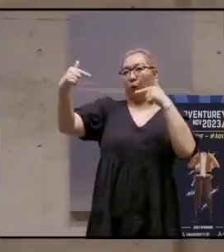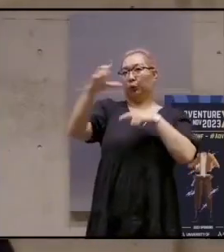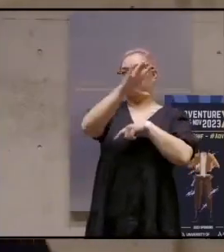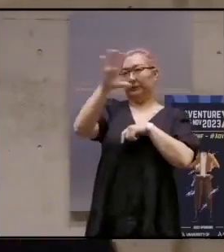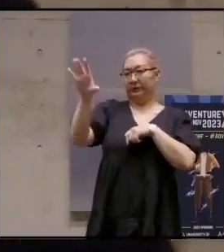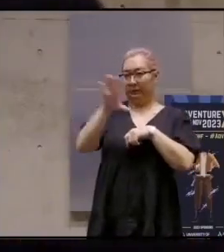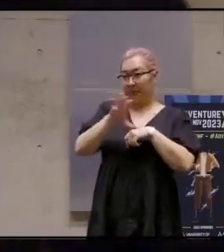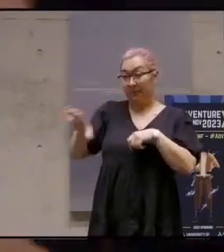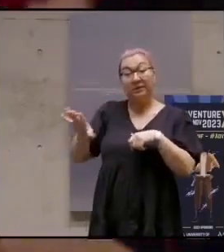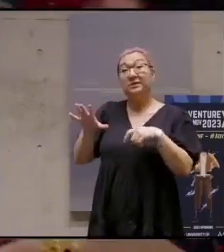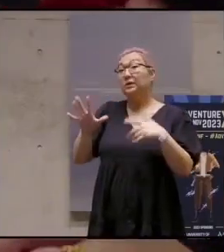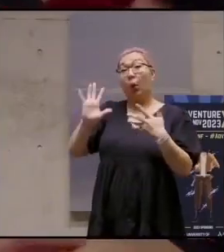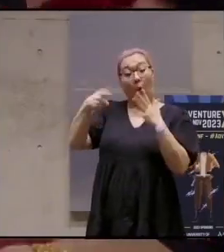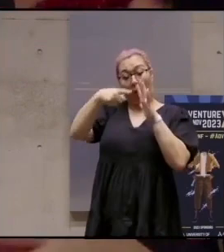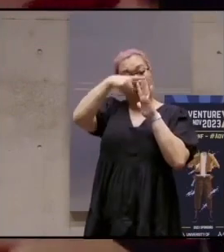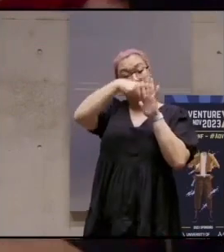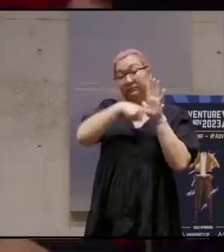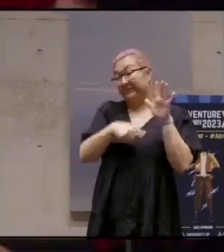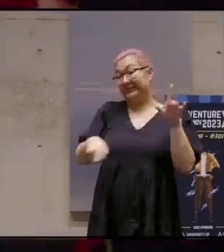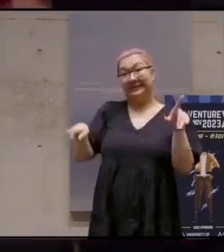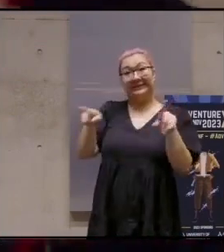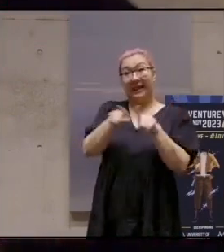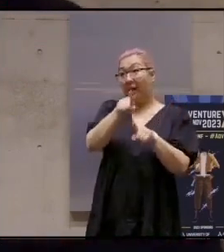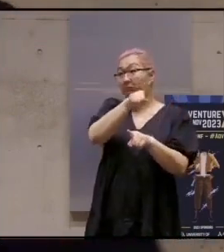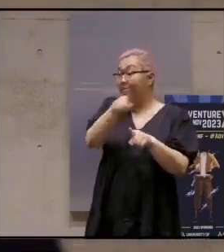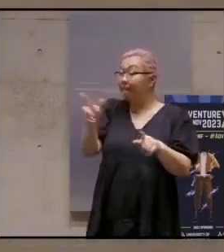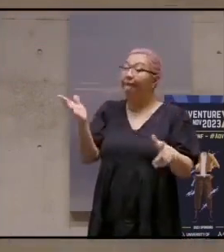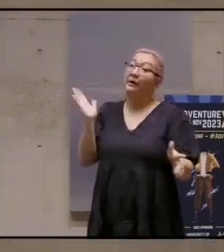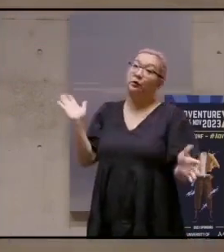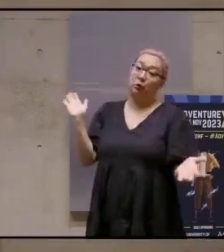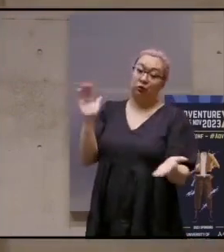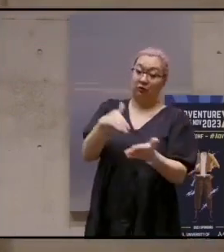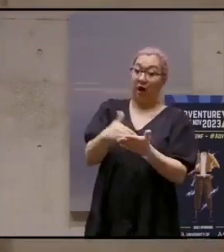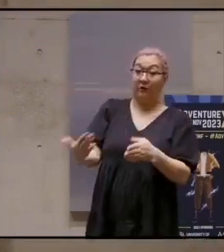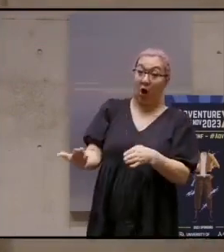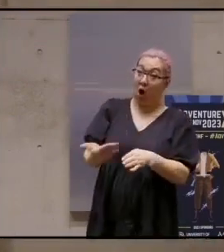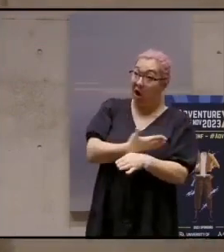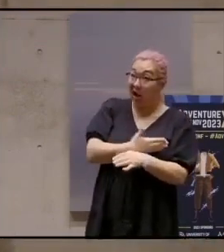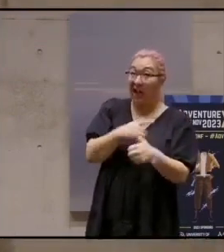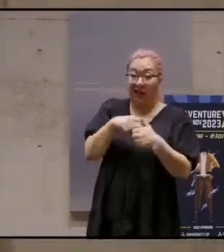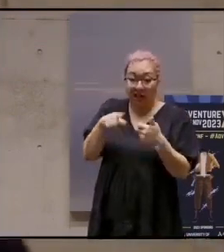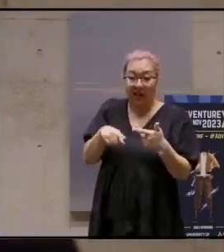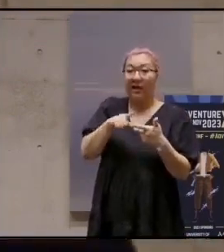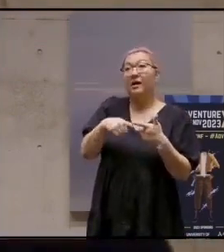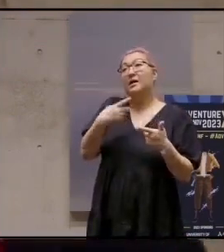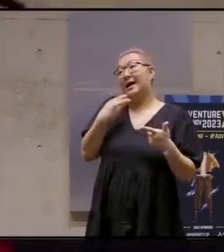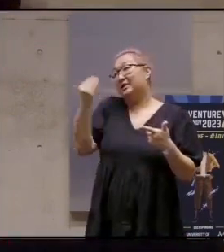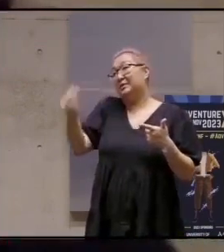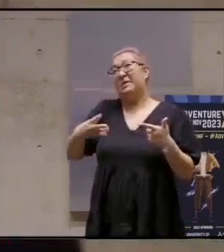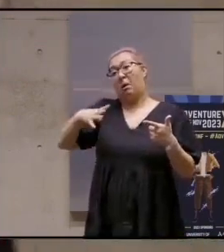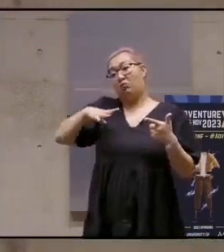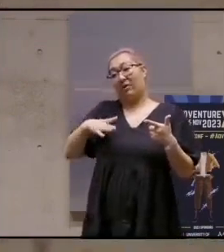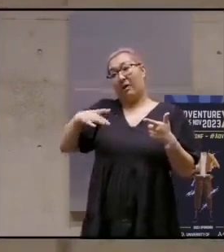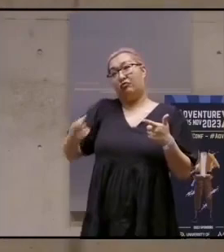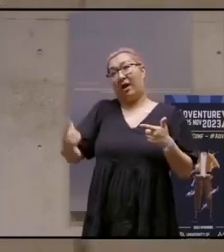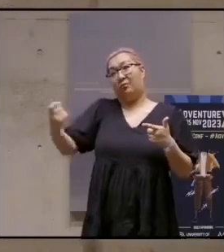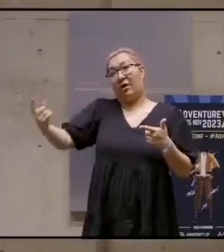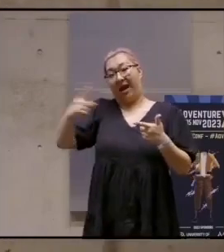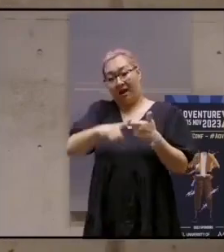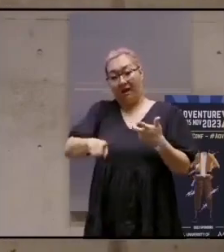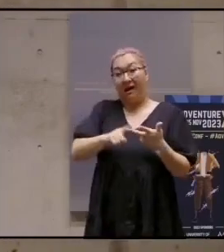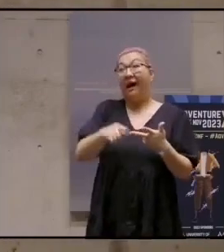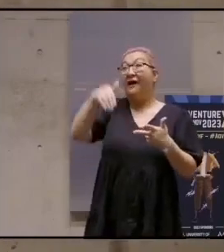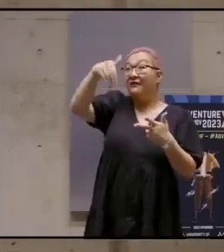to confirm the session's rhythm with your sound engineer. Hey, we're planning to take breaks at about these intervals. Do you have the file names? Are you sure what's going